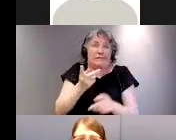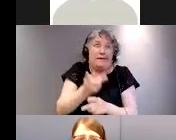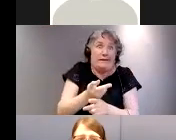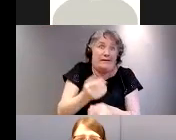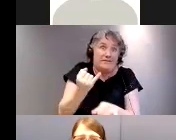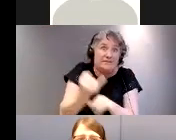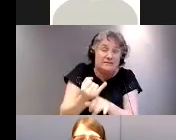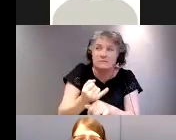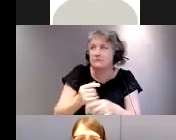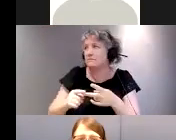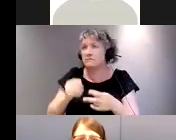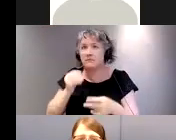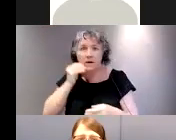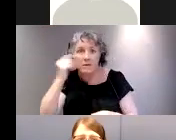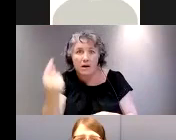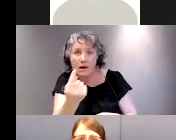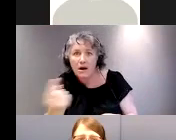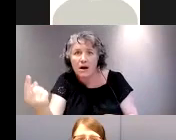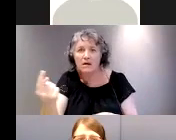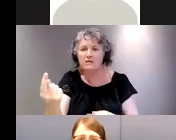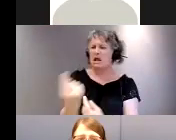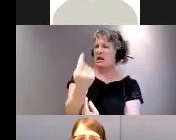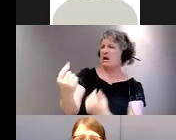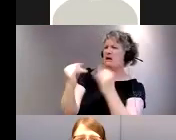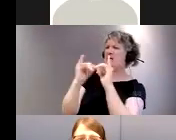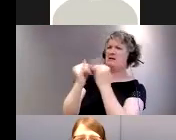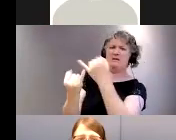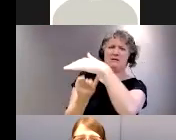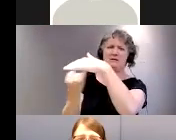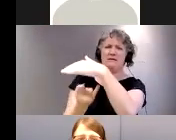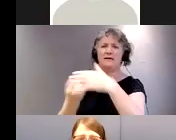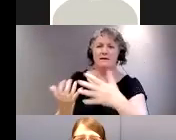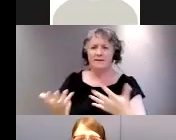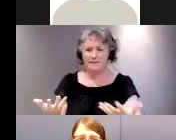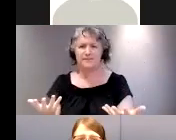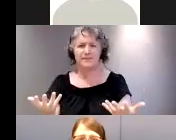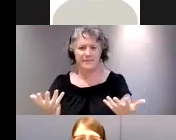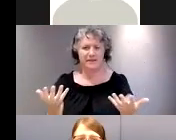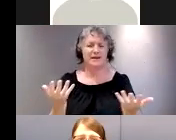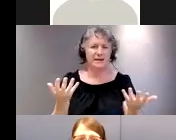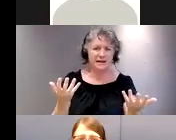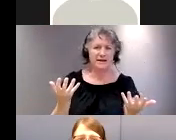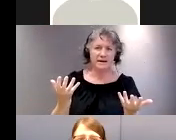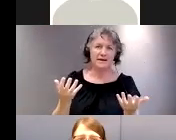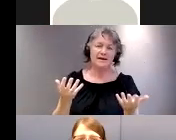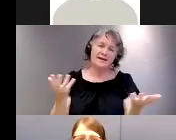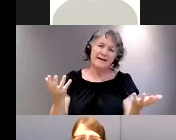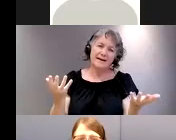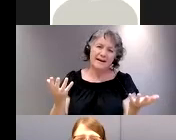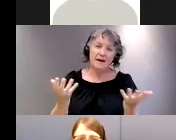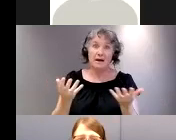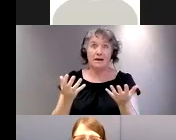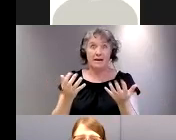own, aging, right? Aging at home. All of these wonderful, what you think positive things, but we now have that